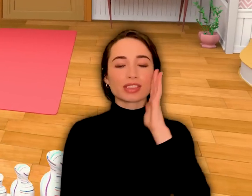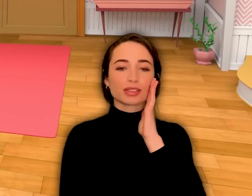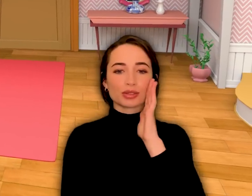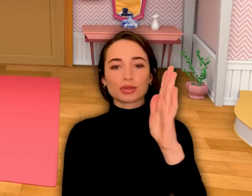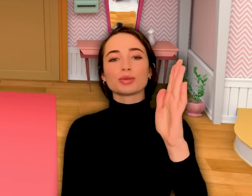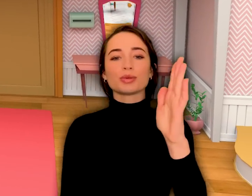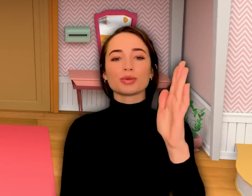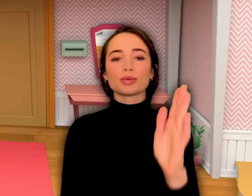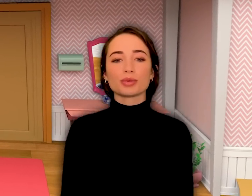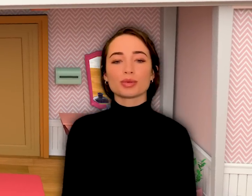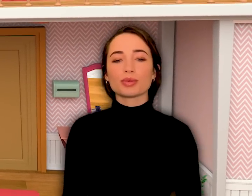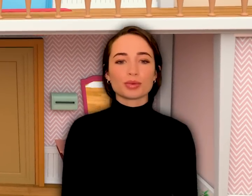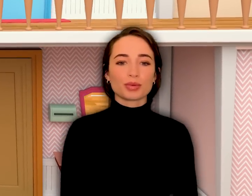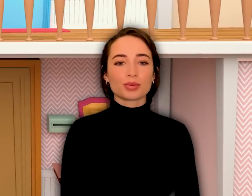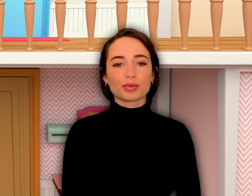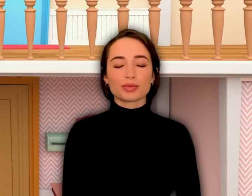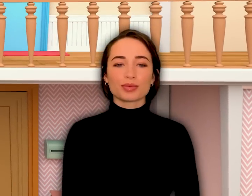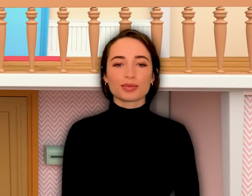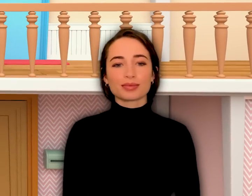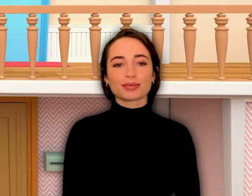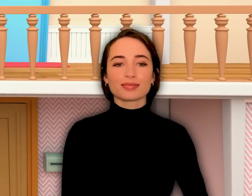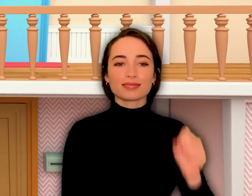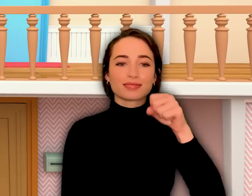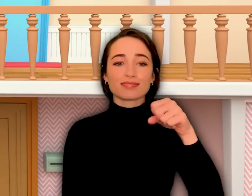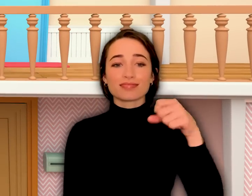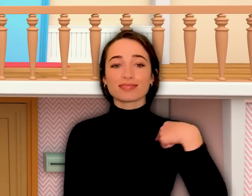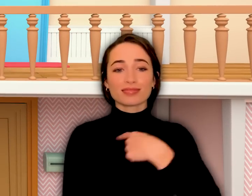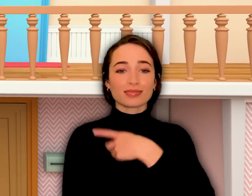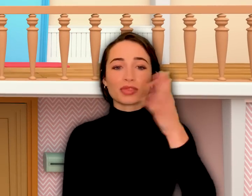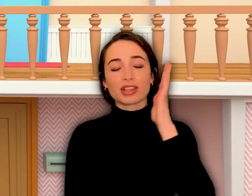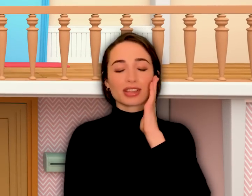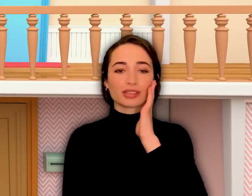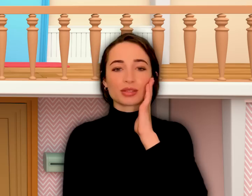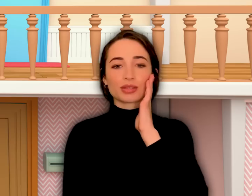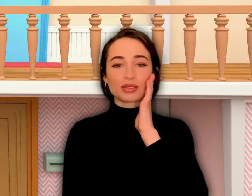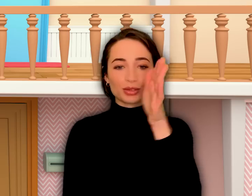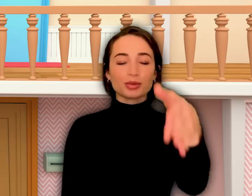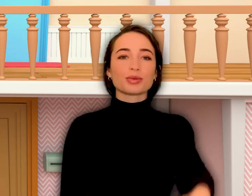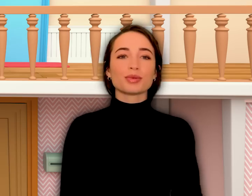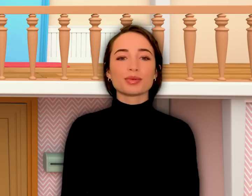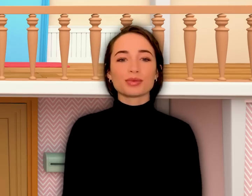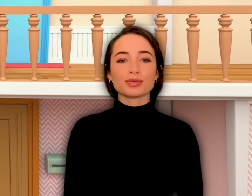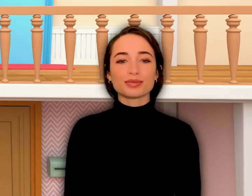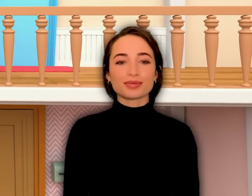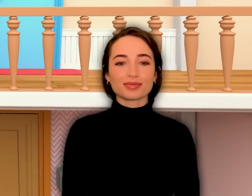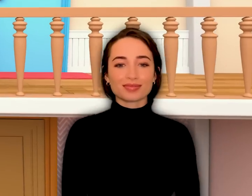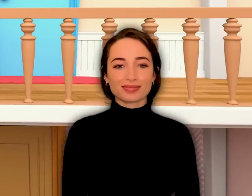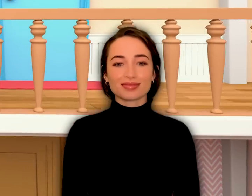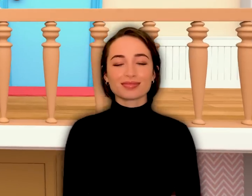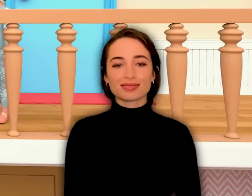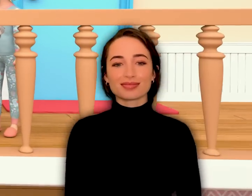what we will do yes that's what we will